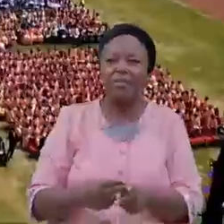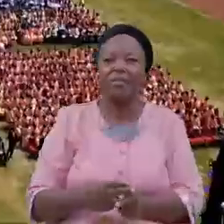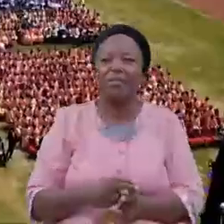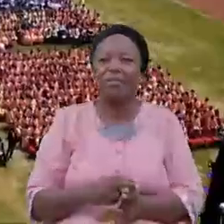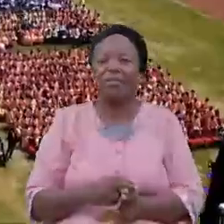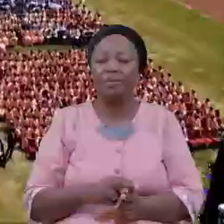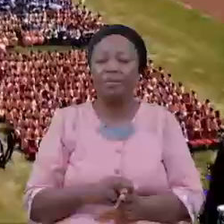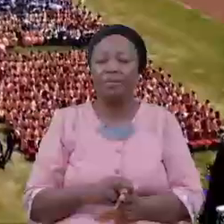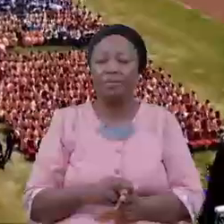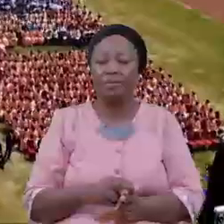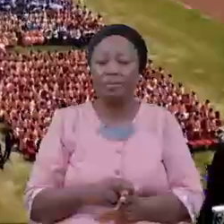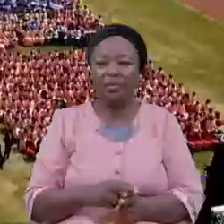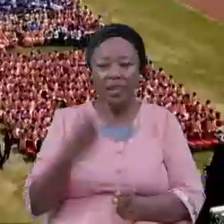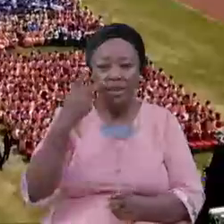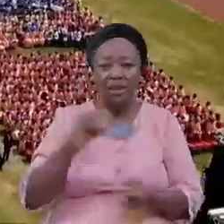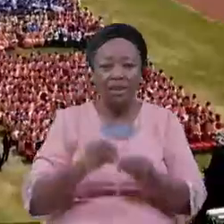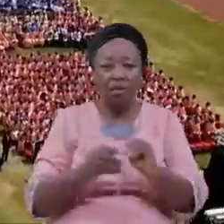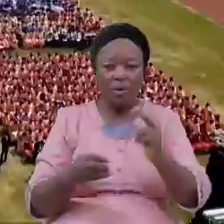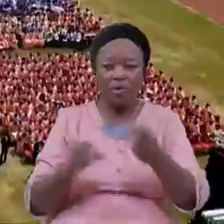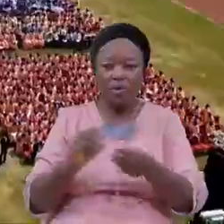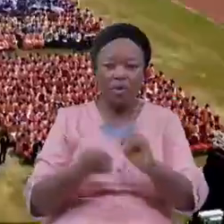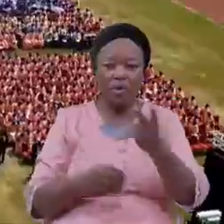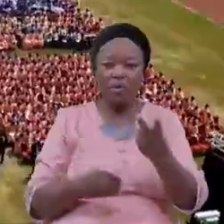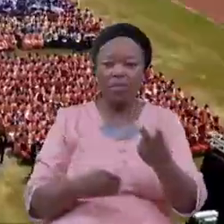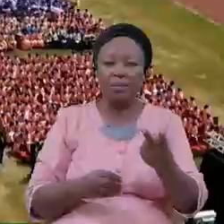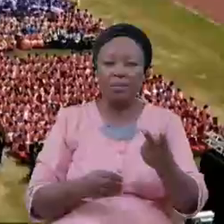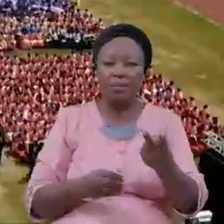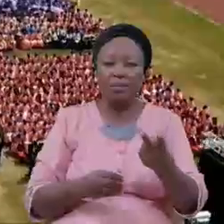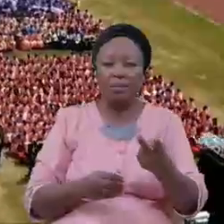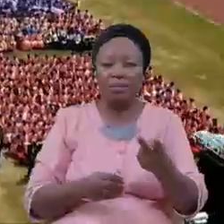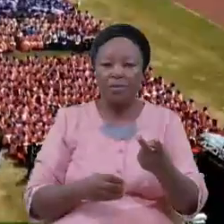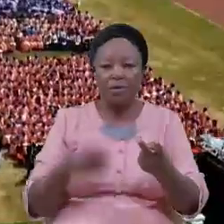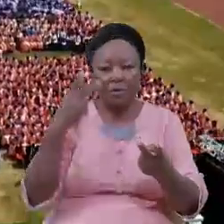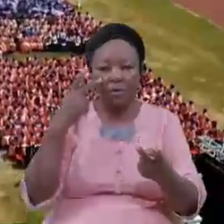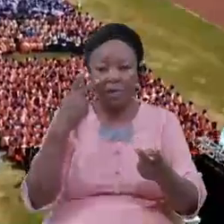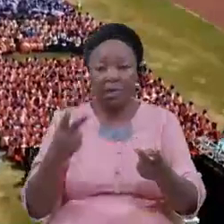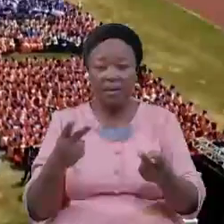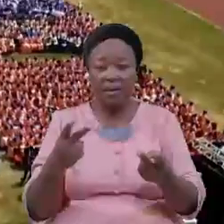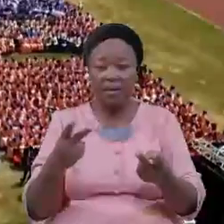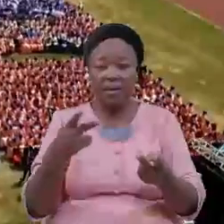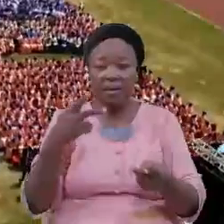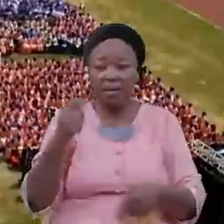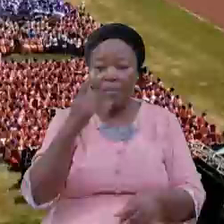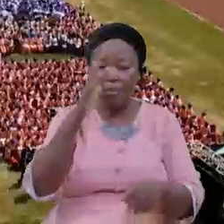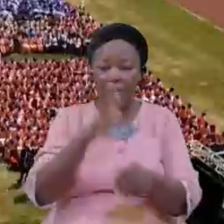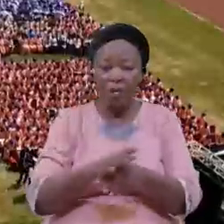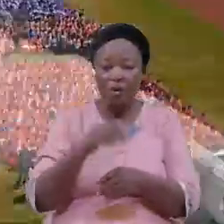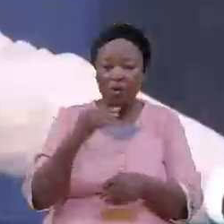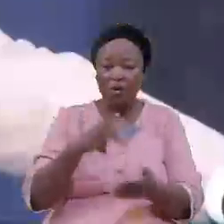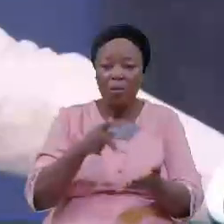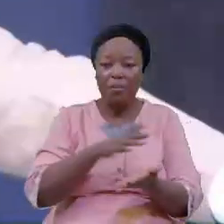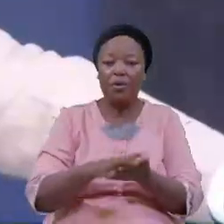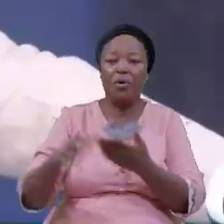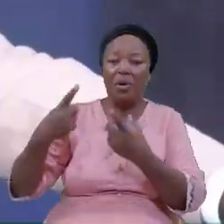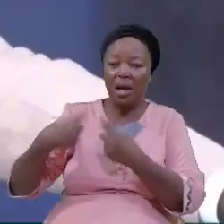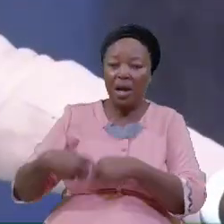look at number two here. Number two, we're looking at the promise of pure heart for